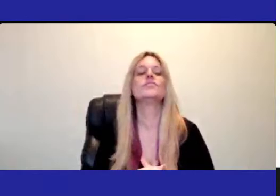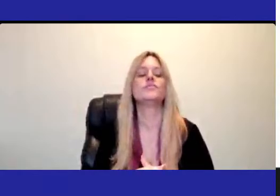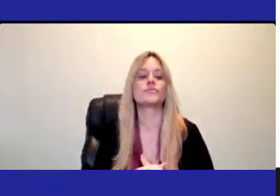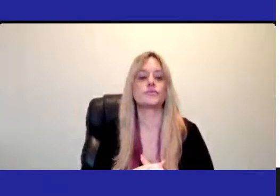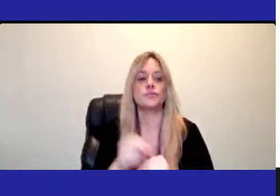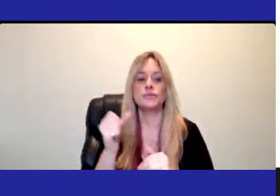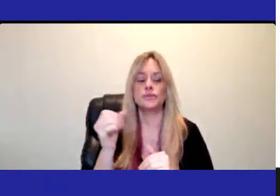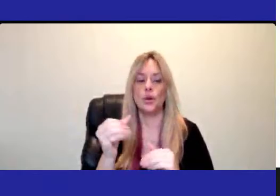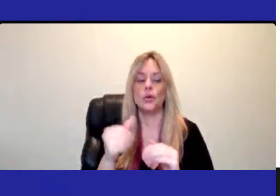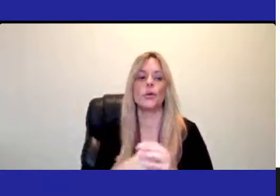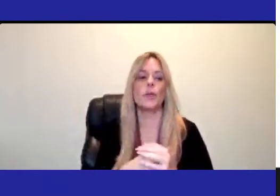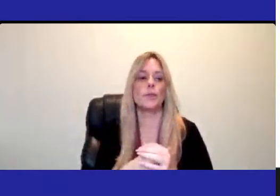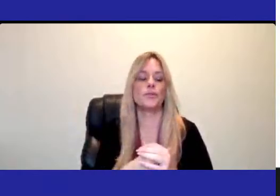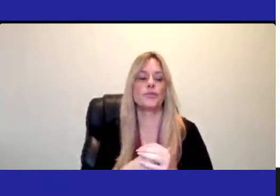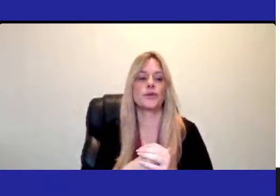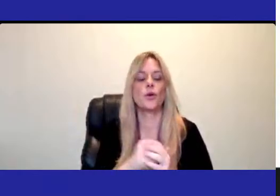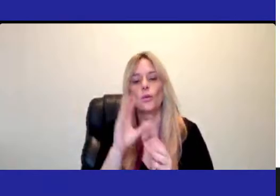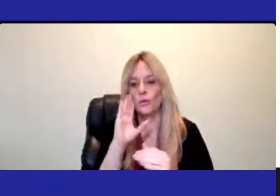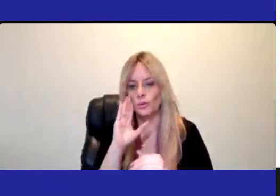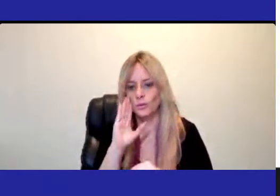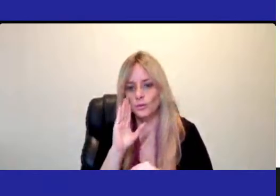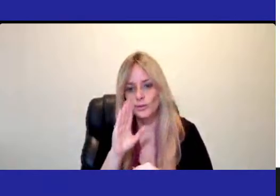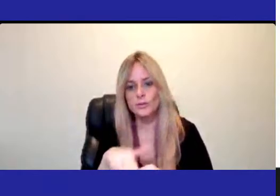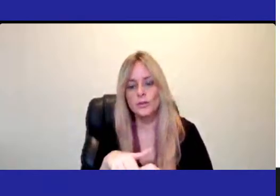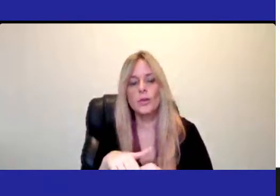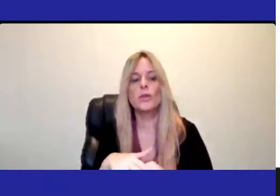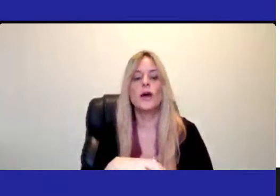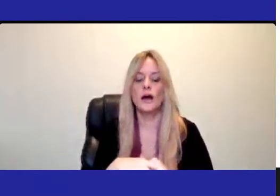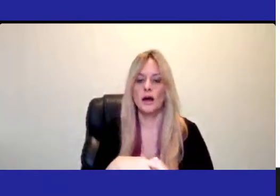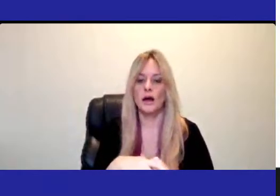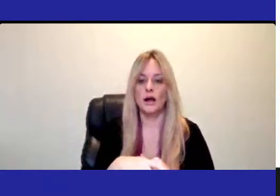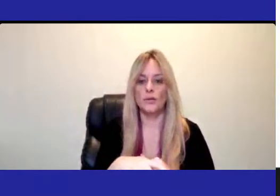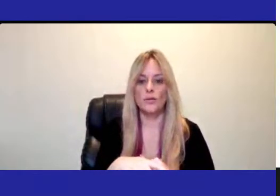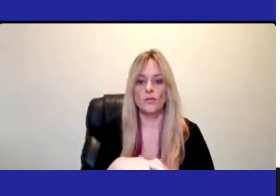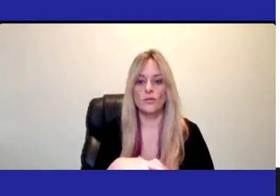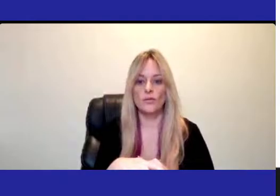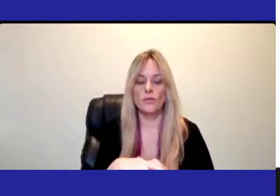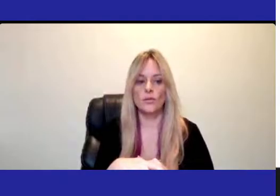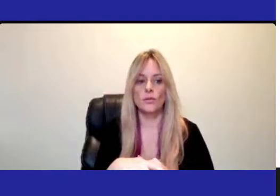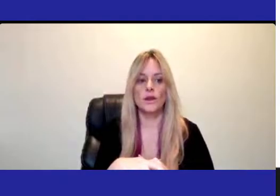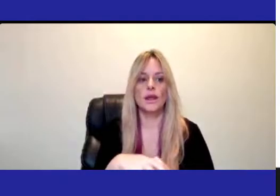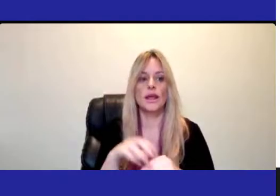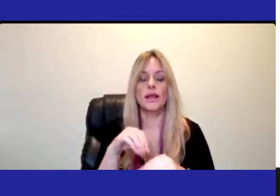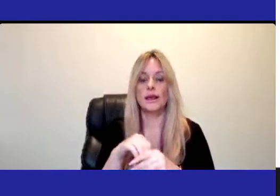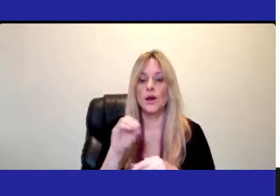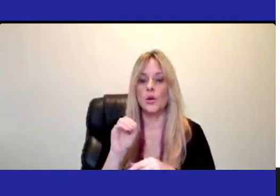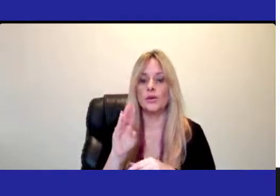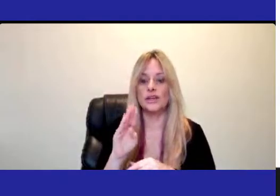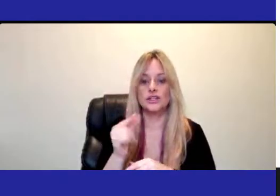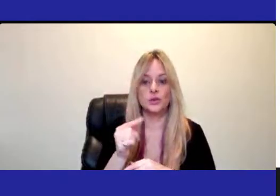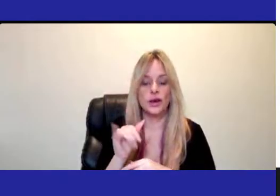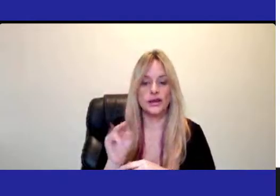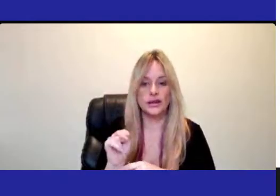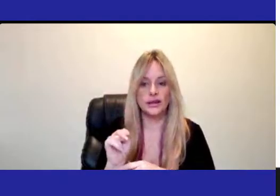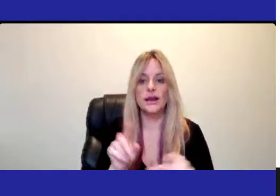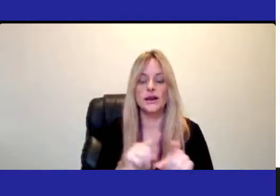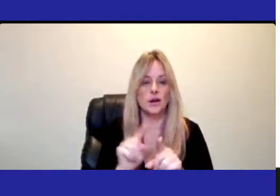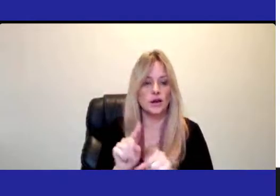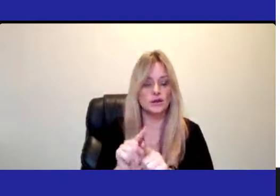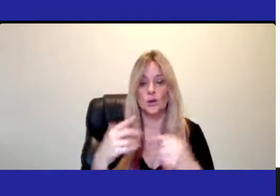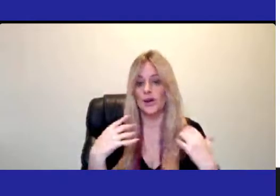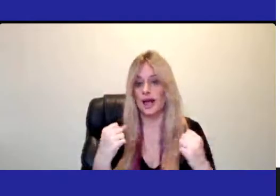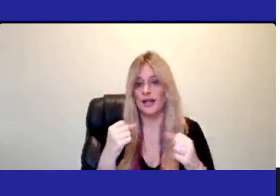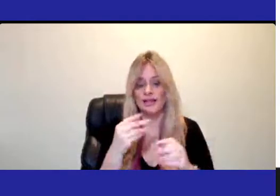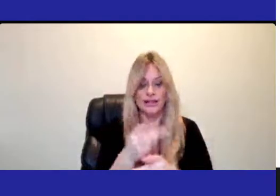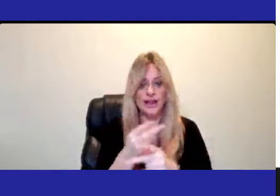So we know that in OBGYN and also in just healthcare in general,